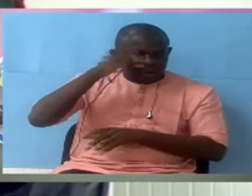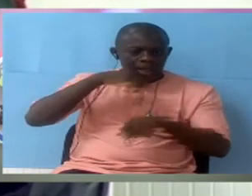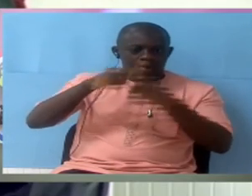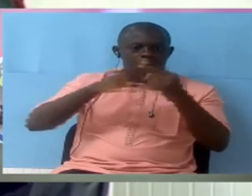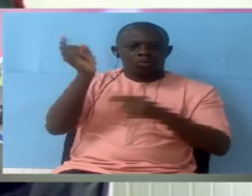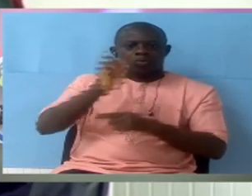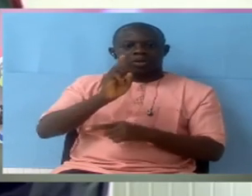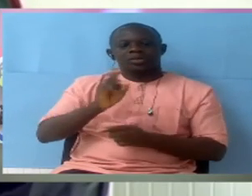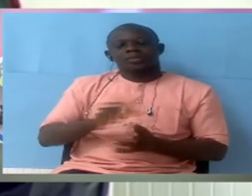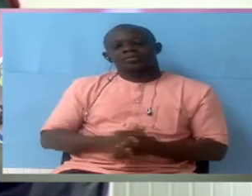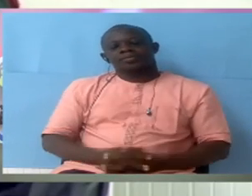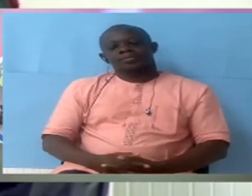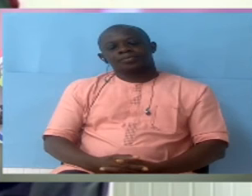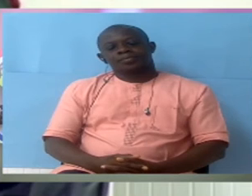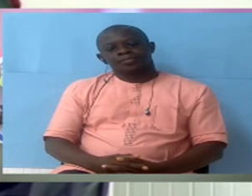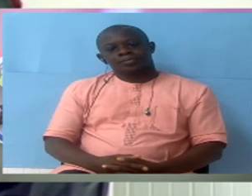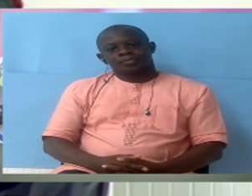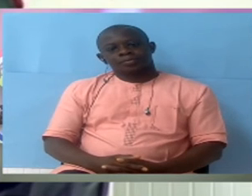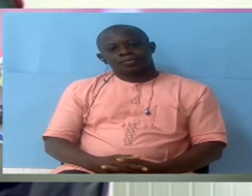di xalaat ci waxtu bobu.